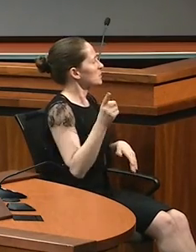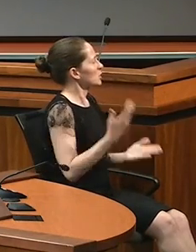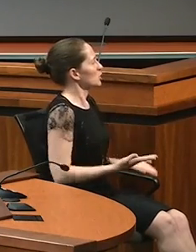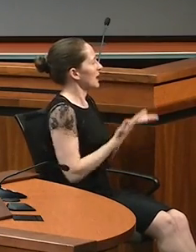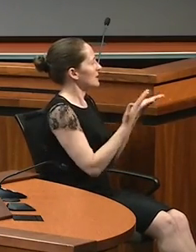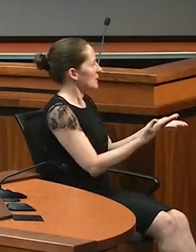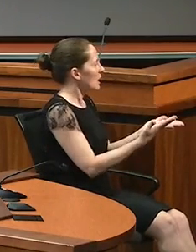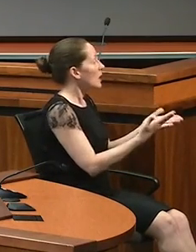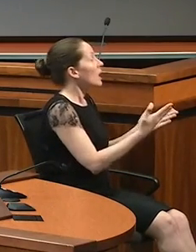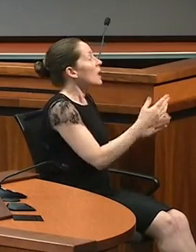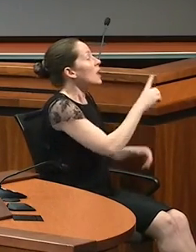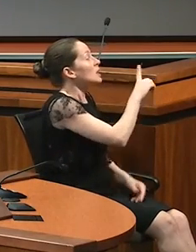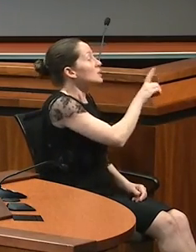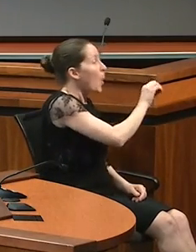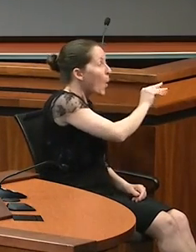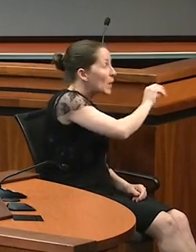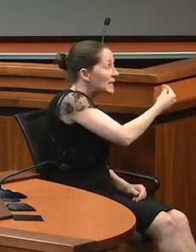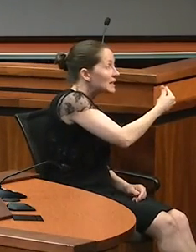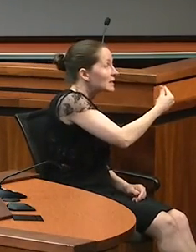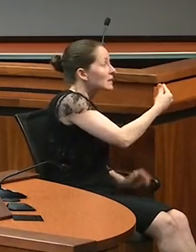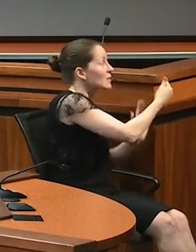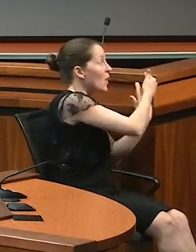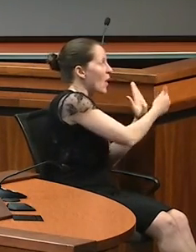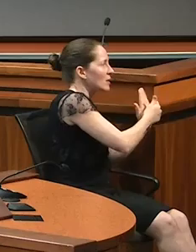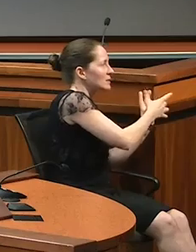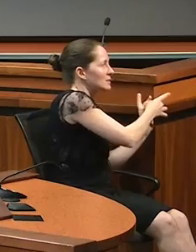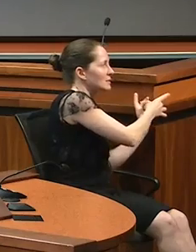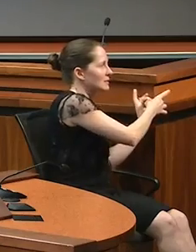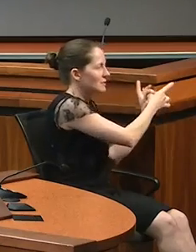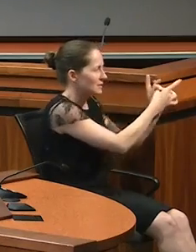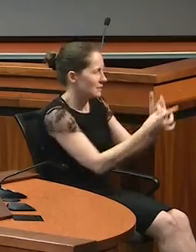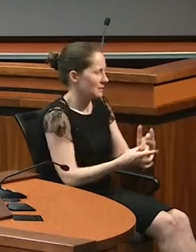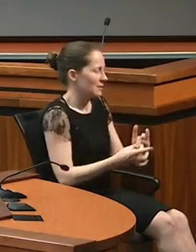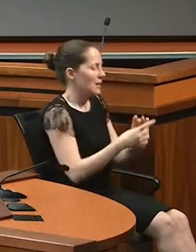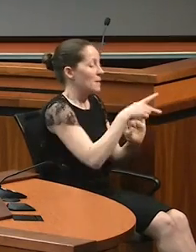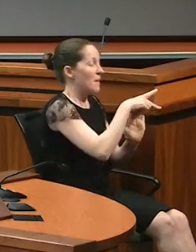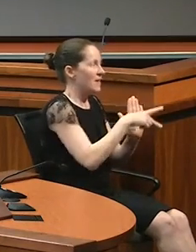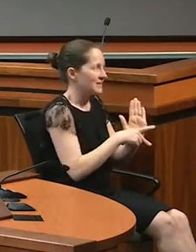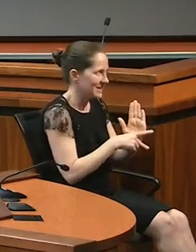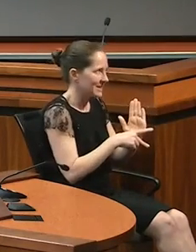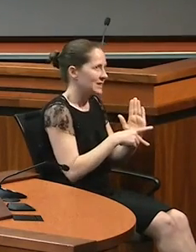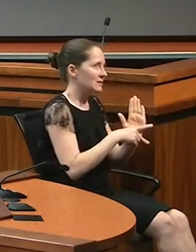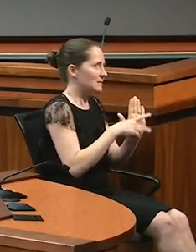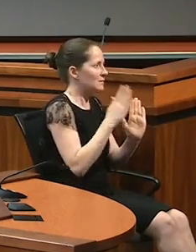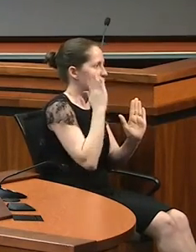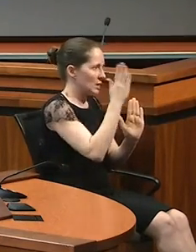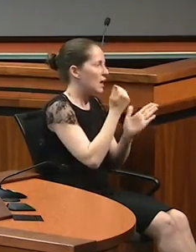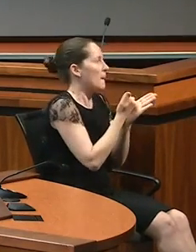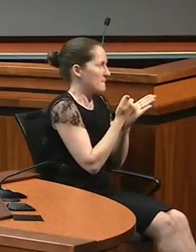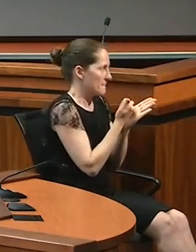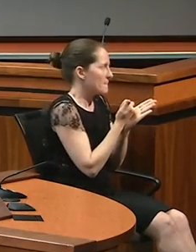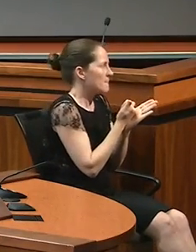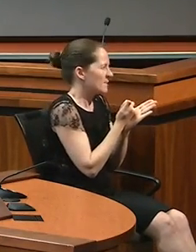to zoning regulations to minimize impervious cover. I think that's what I'm kind of hearing from you. And